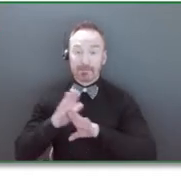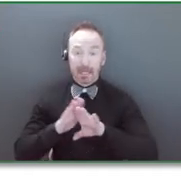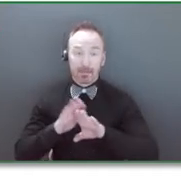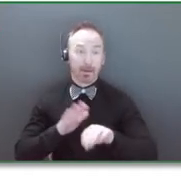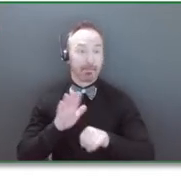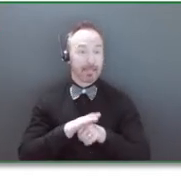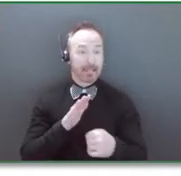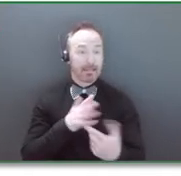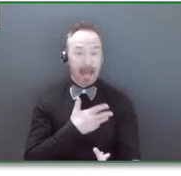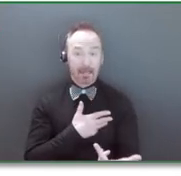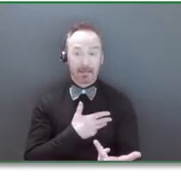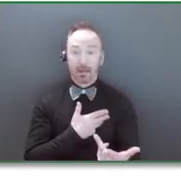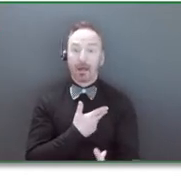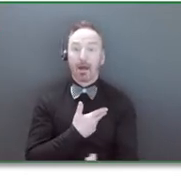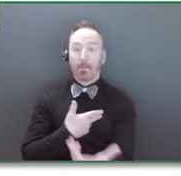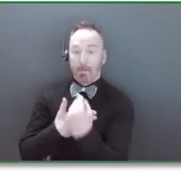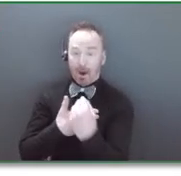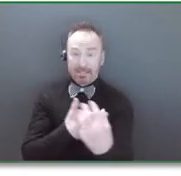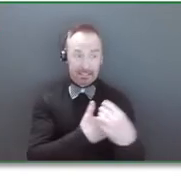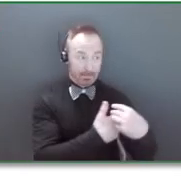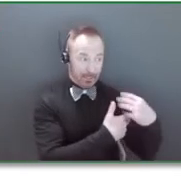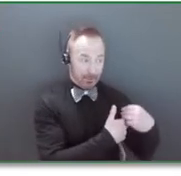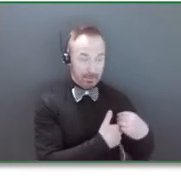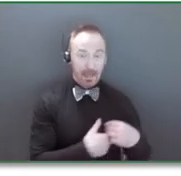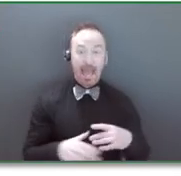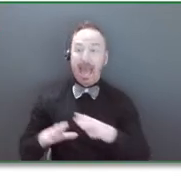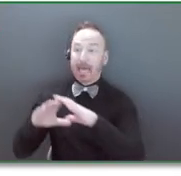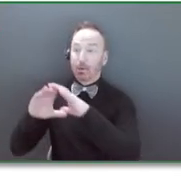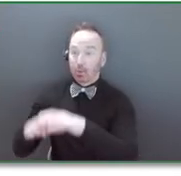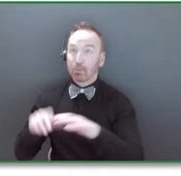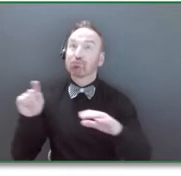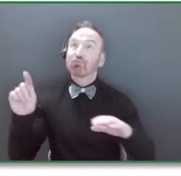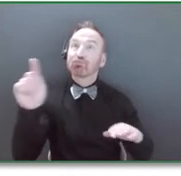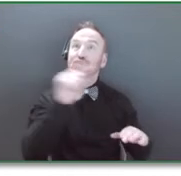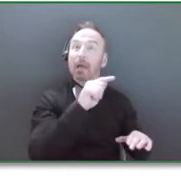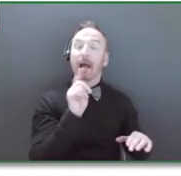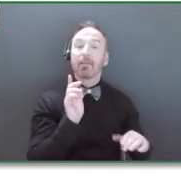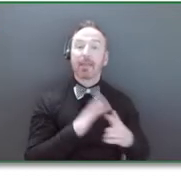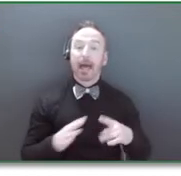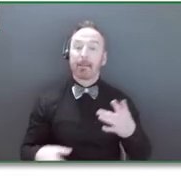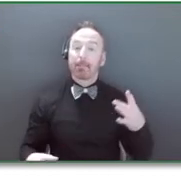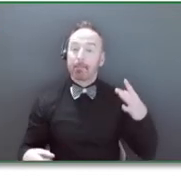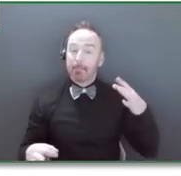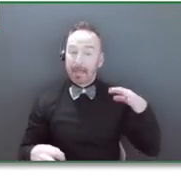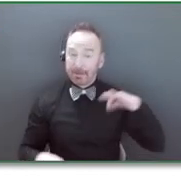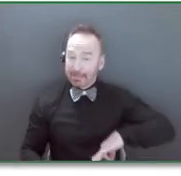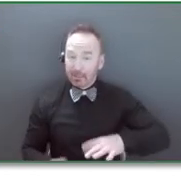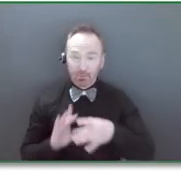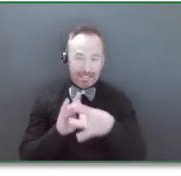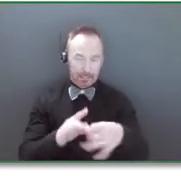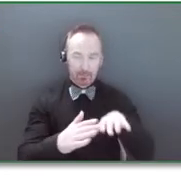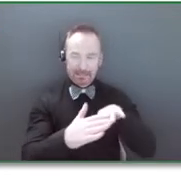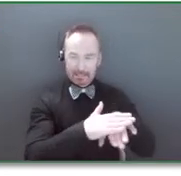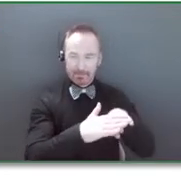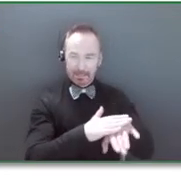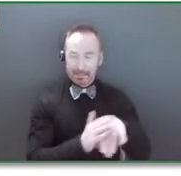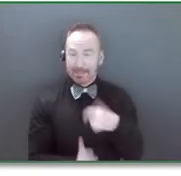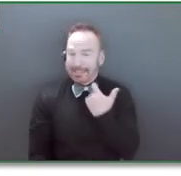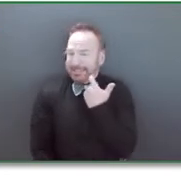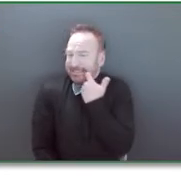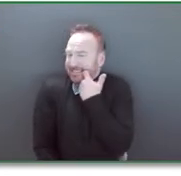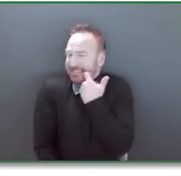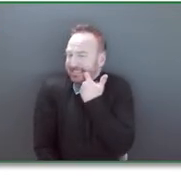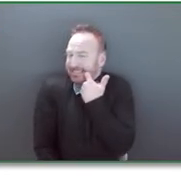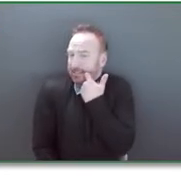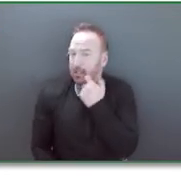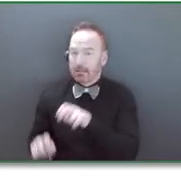all those groups that would benefit from accessibility. And that was touched on in the panel just previously, where, you know, looking at people from,